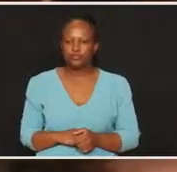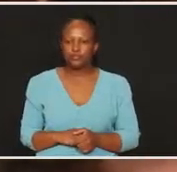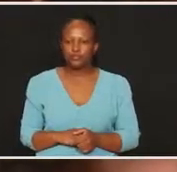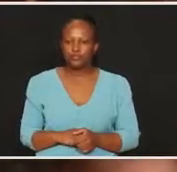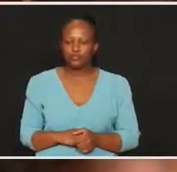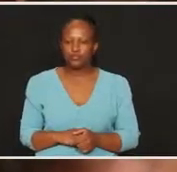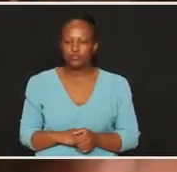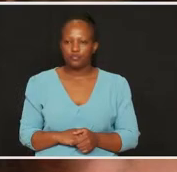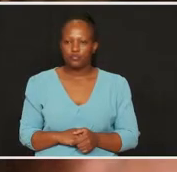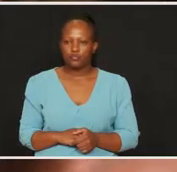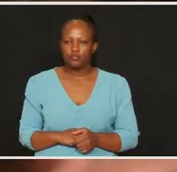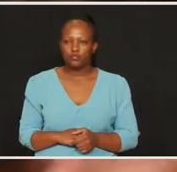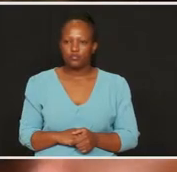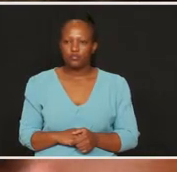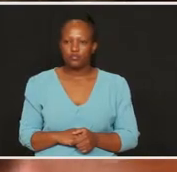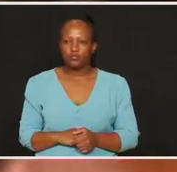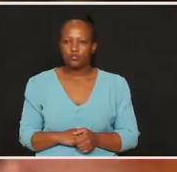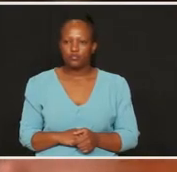okay